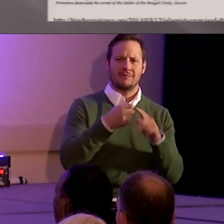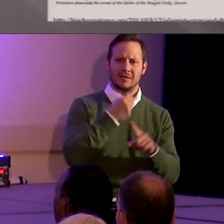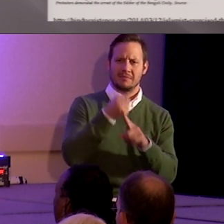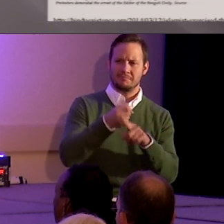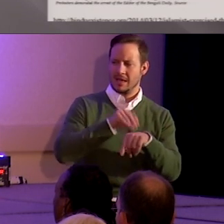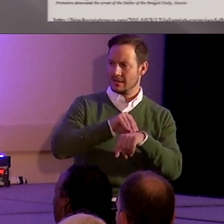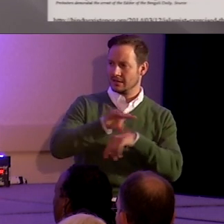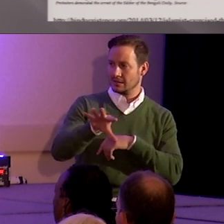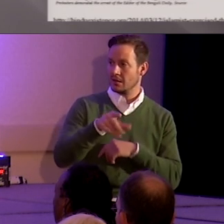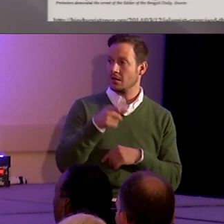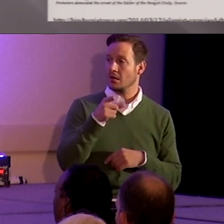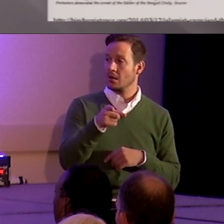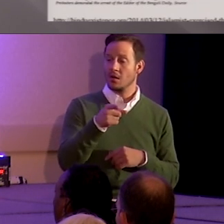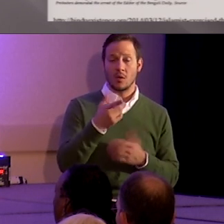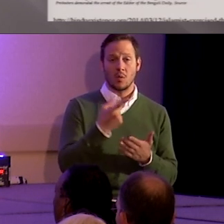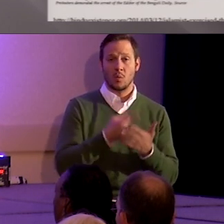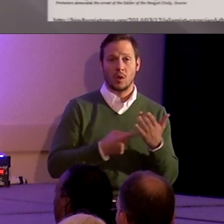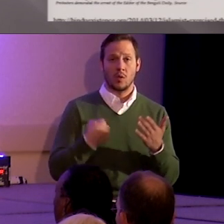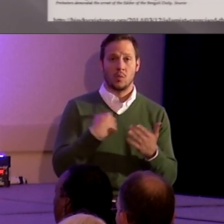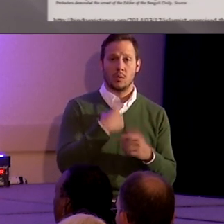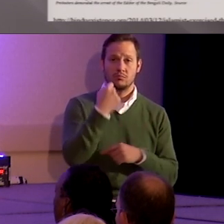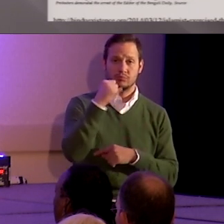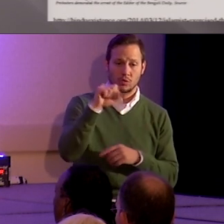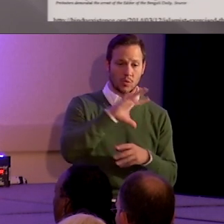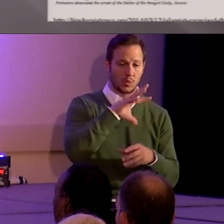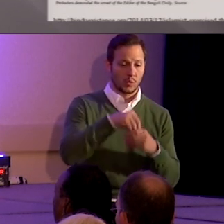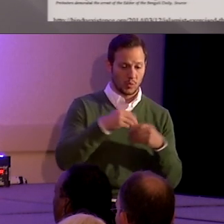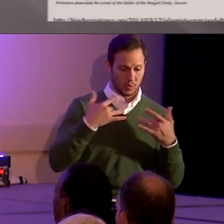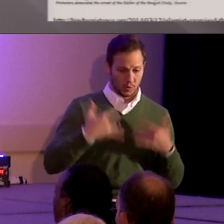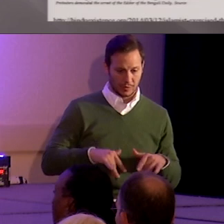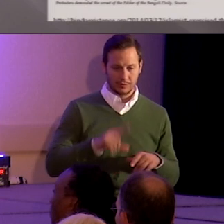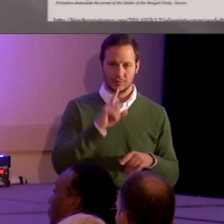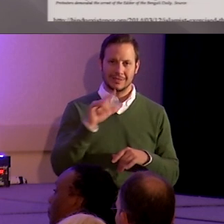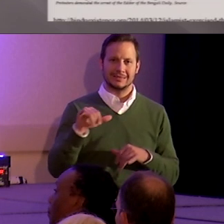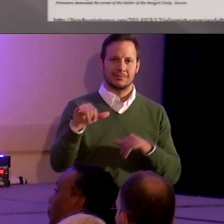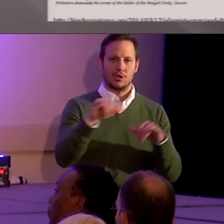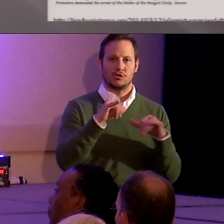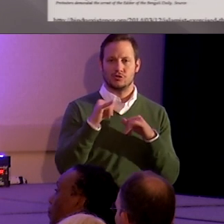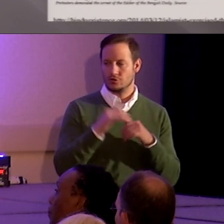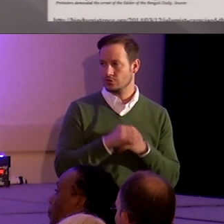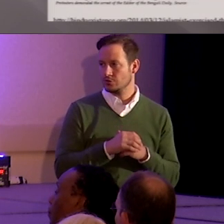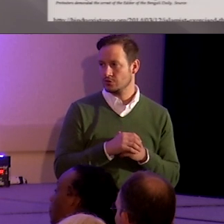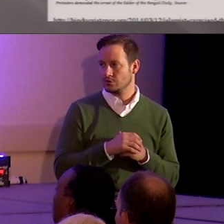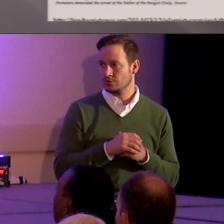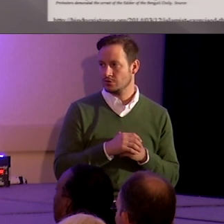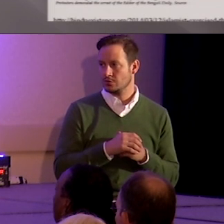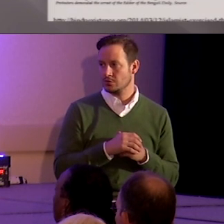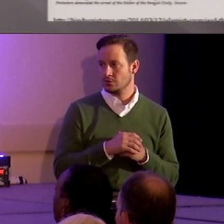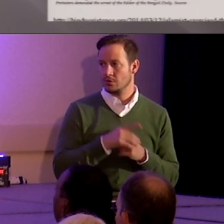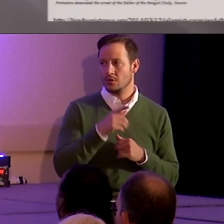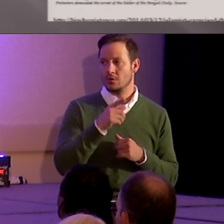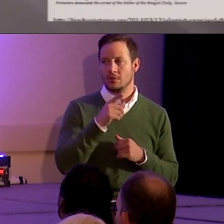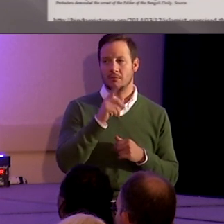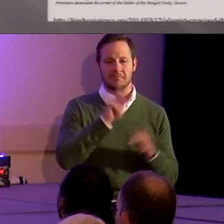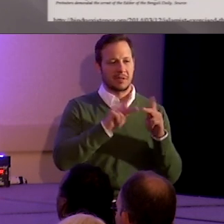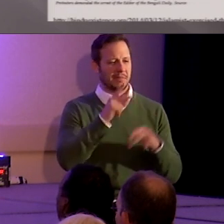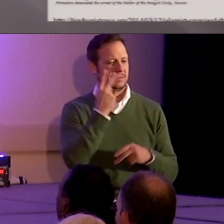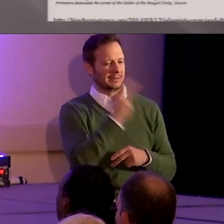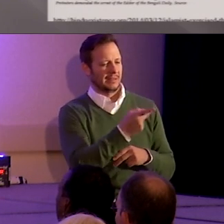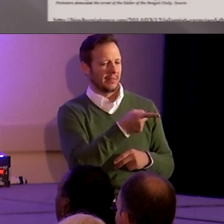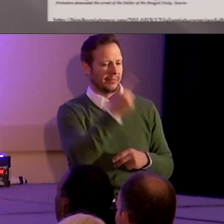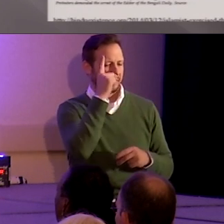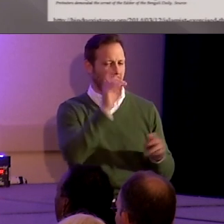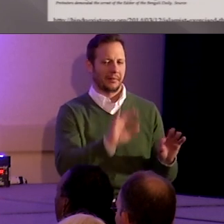material basis of the protests, including nudity, are similar. those who fail to see the importance of